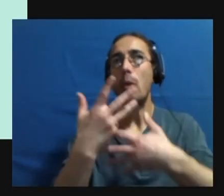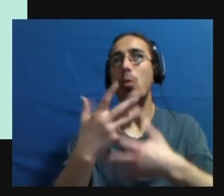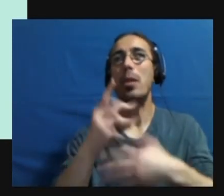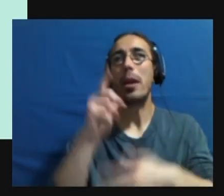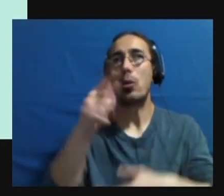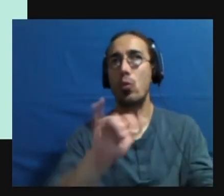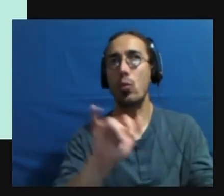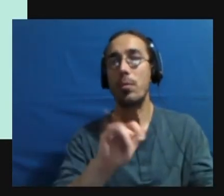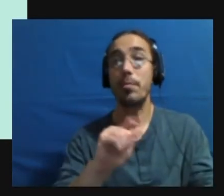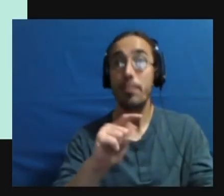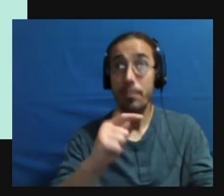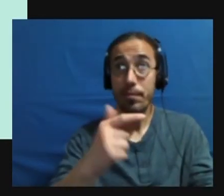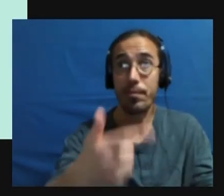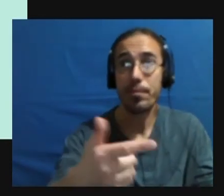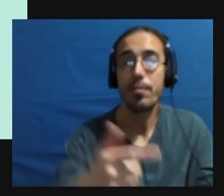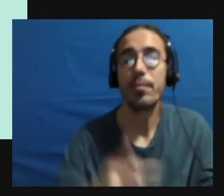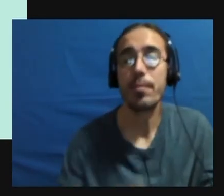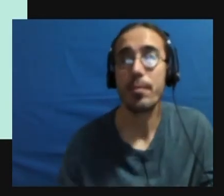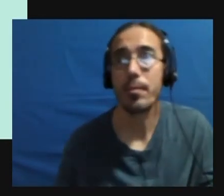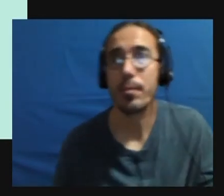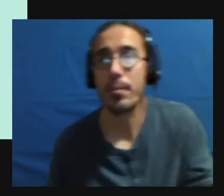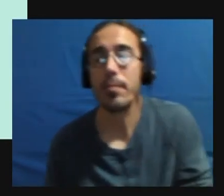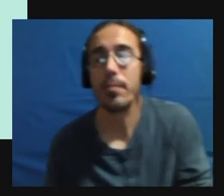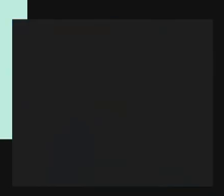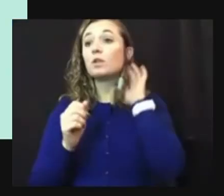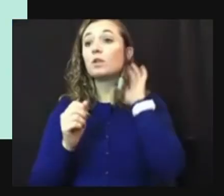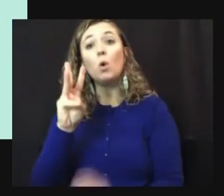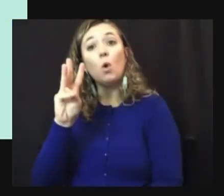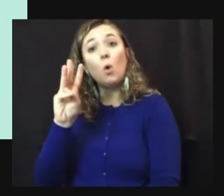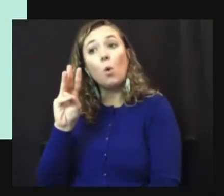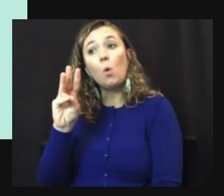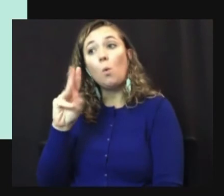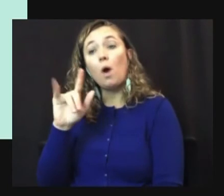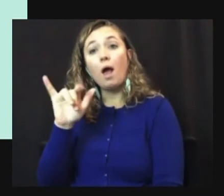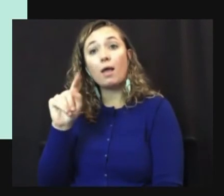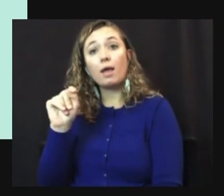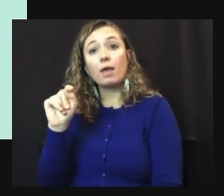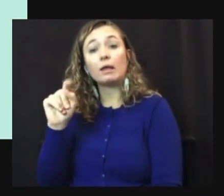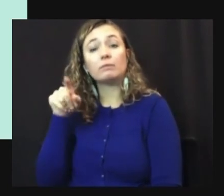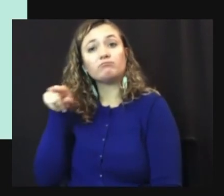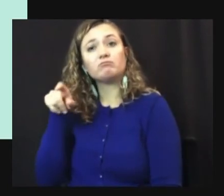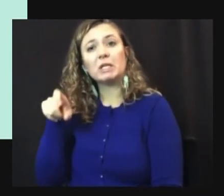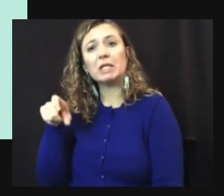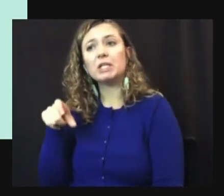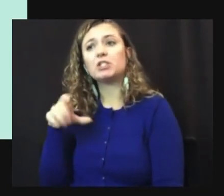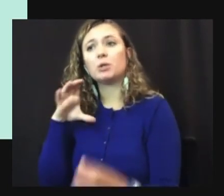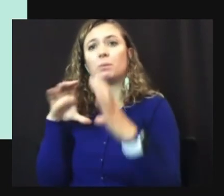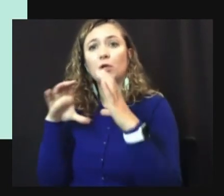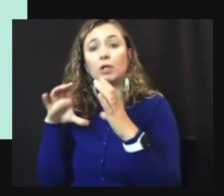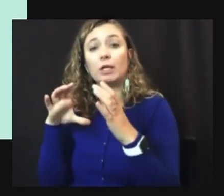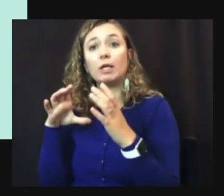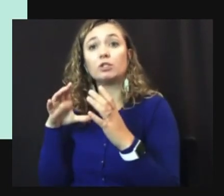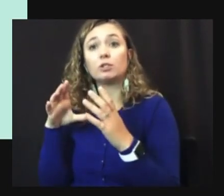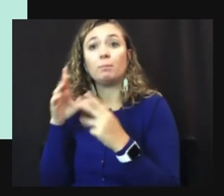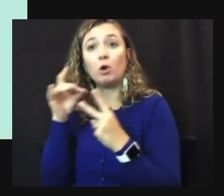Wyatt needs a communication partner to communicate, a communication and regulation partner,